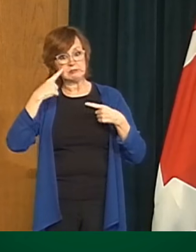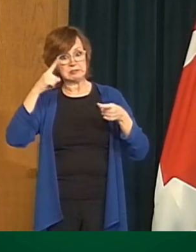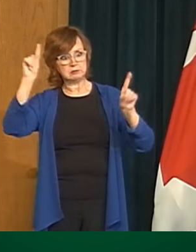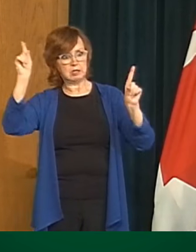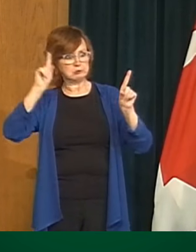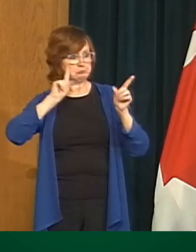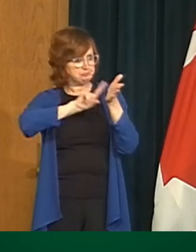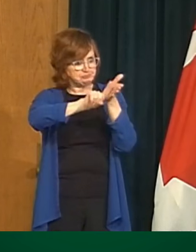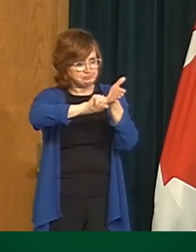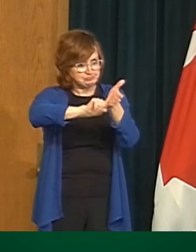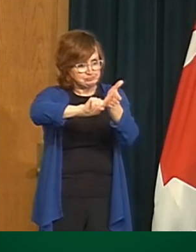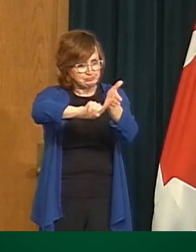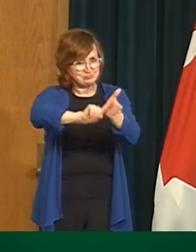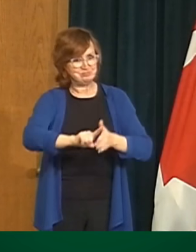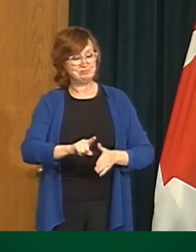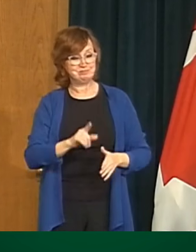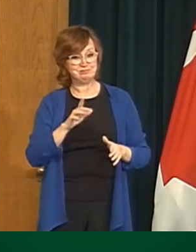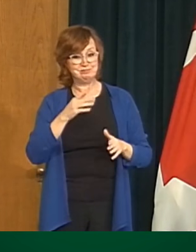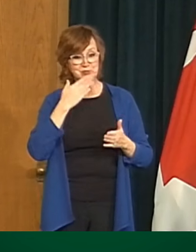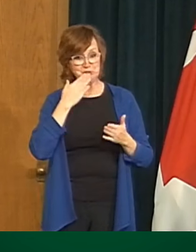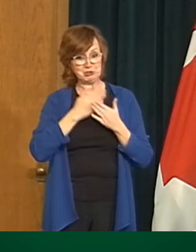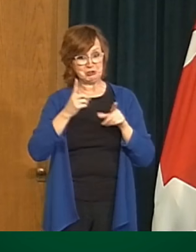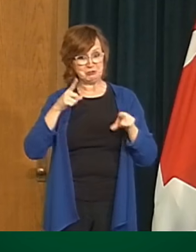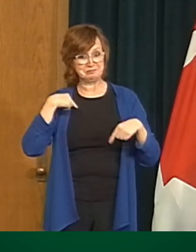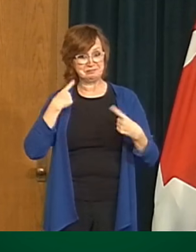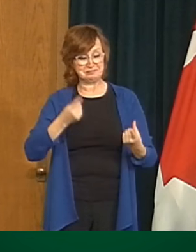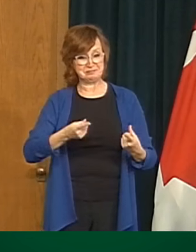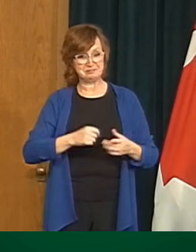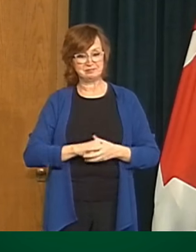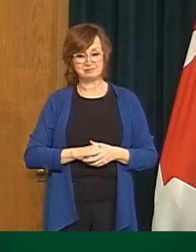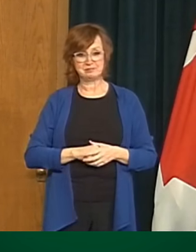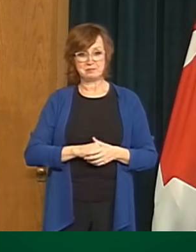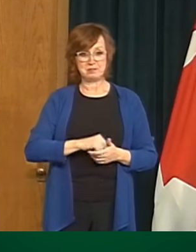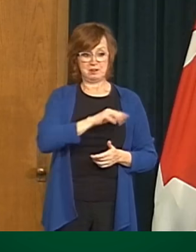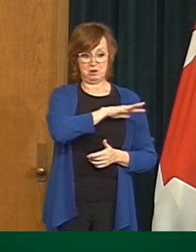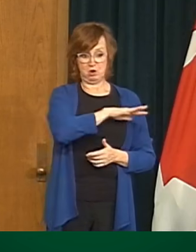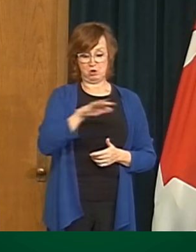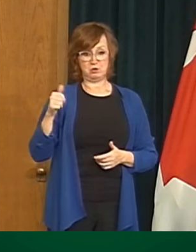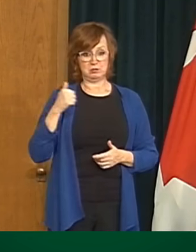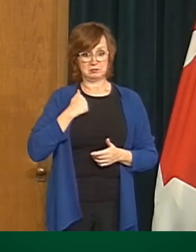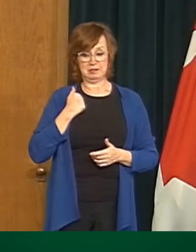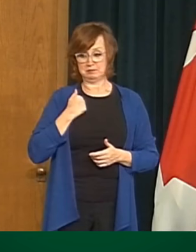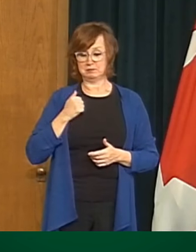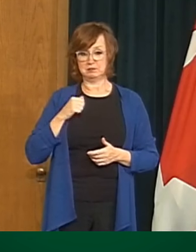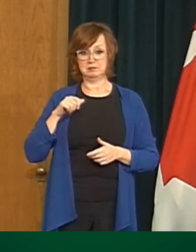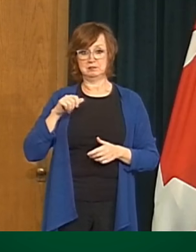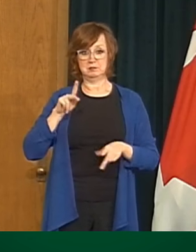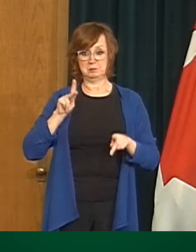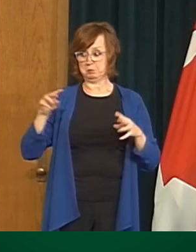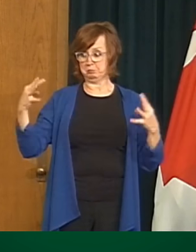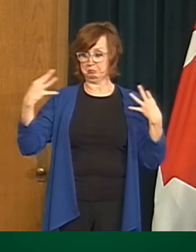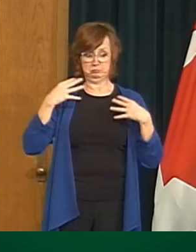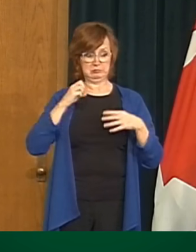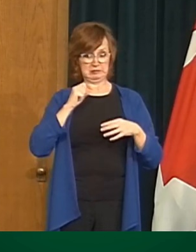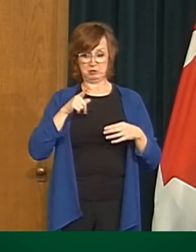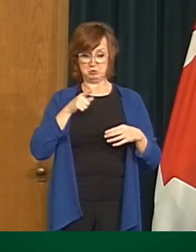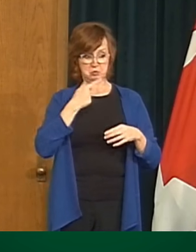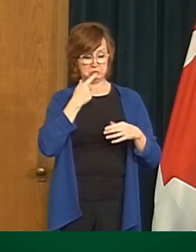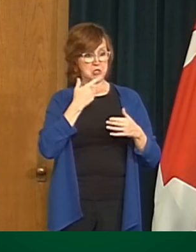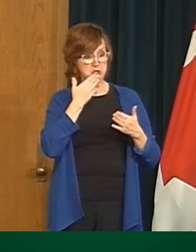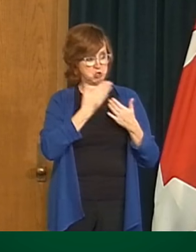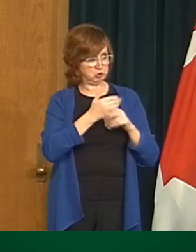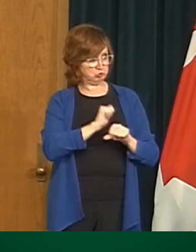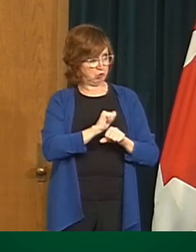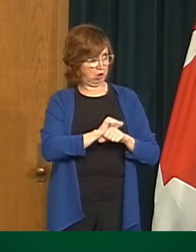vigorous contact tracing methods in the nation, from what I am seeing. Time and time again, they